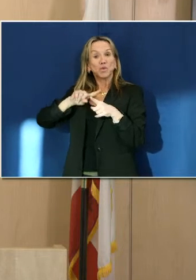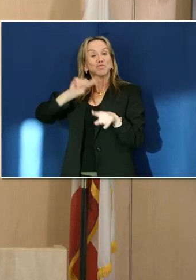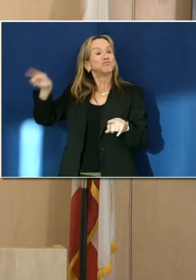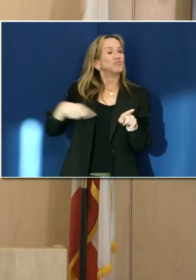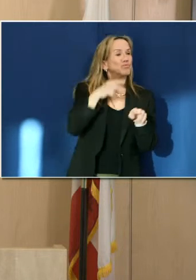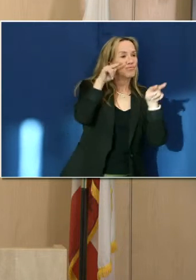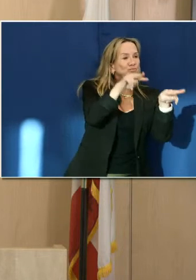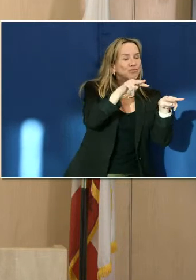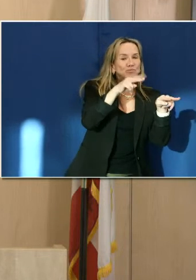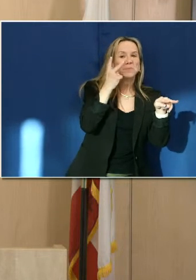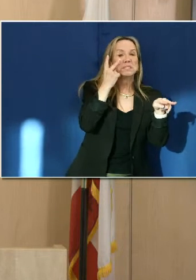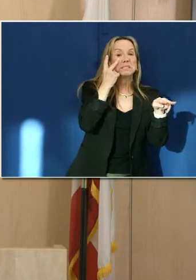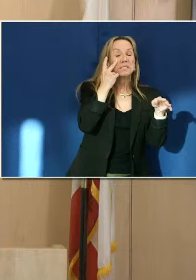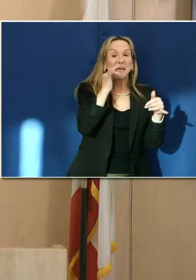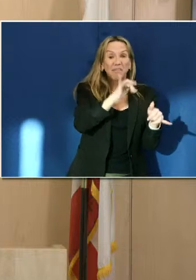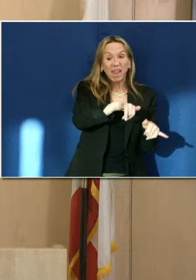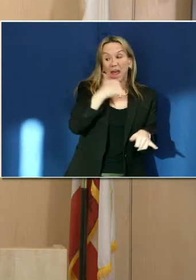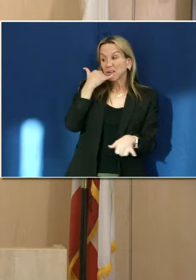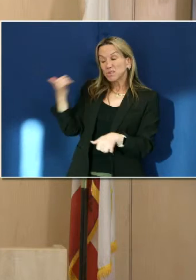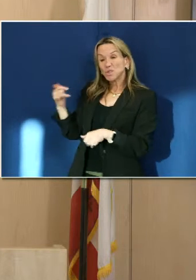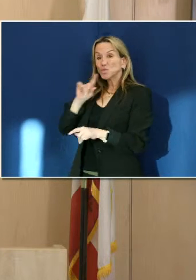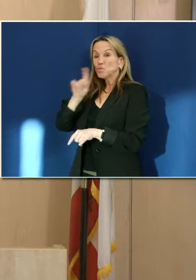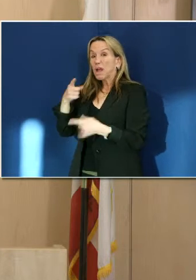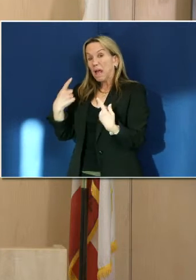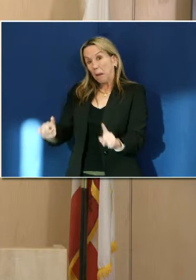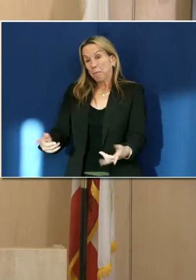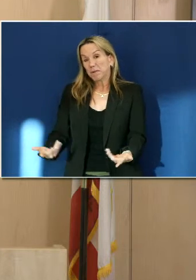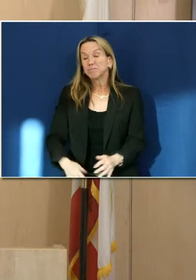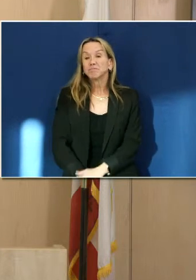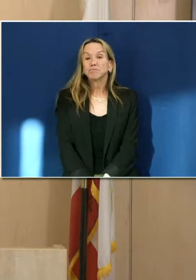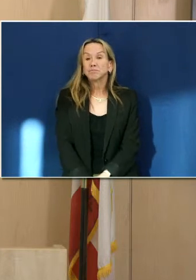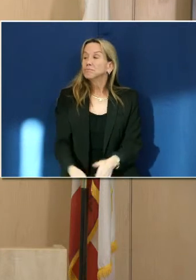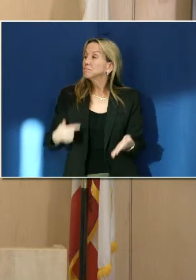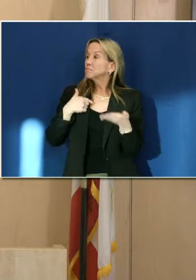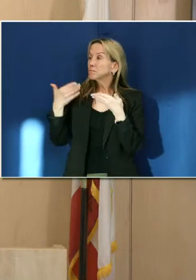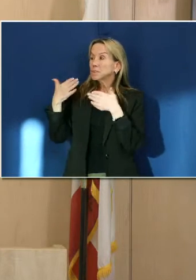compliance officer, to come up and respond to your question.